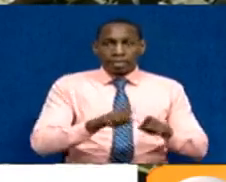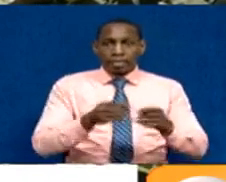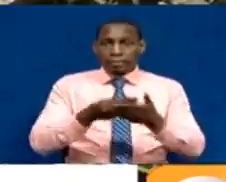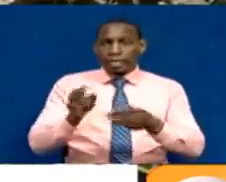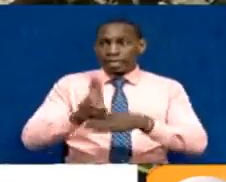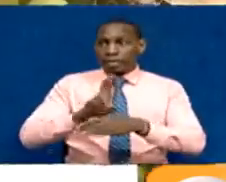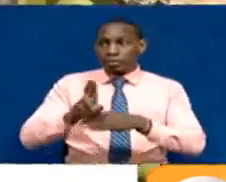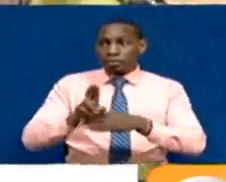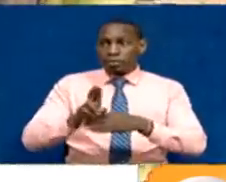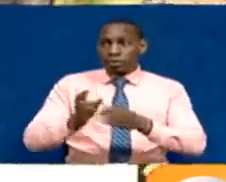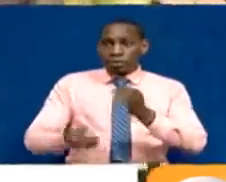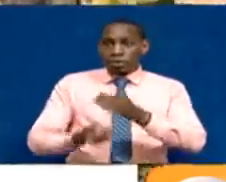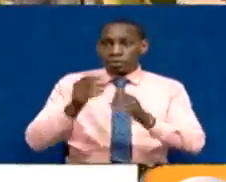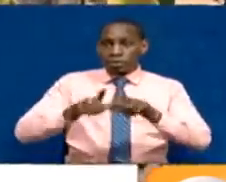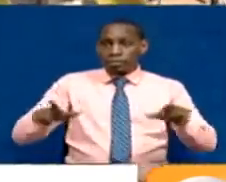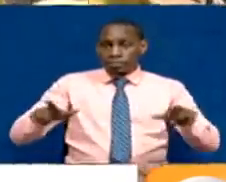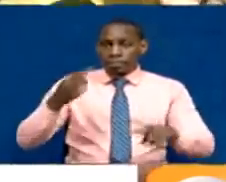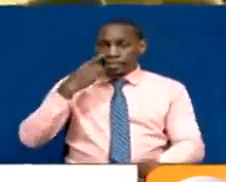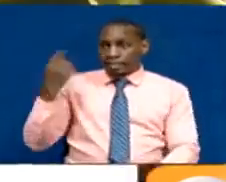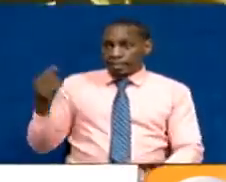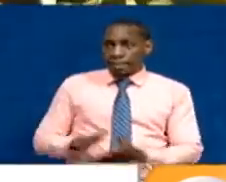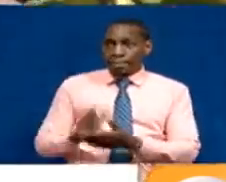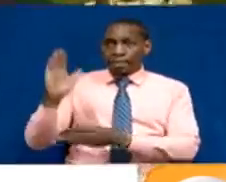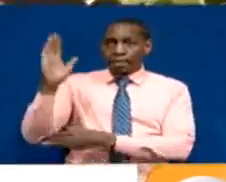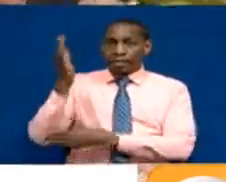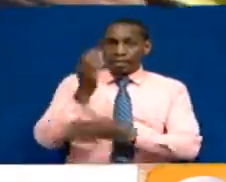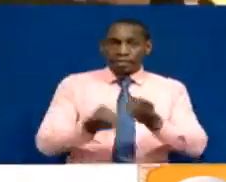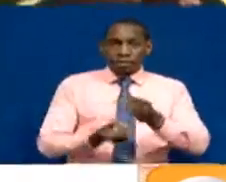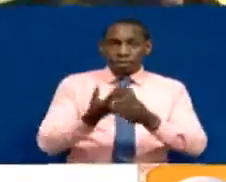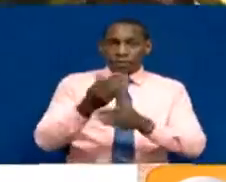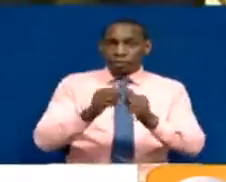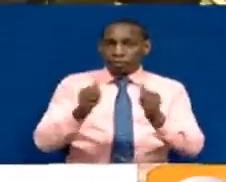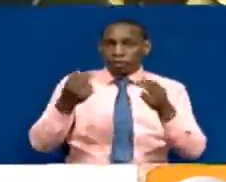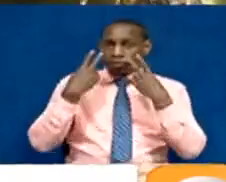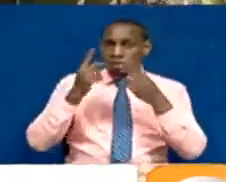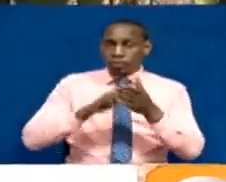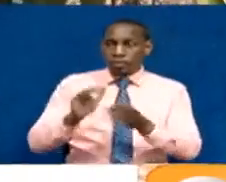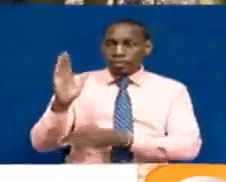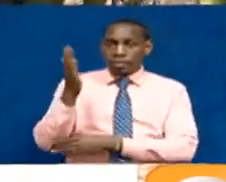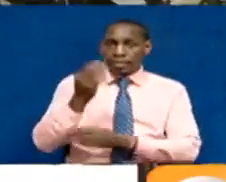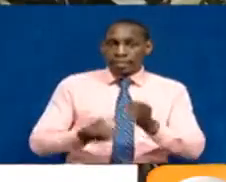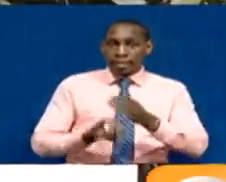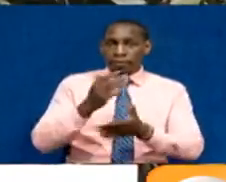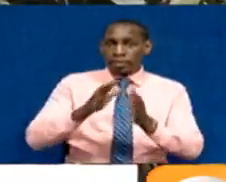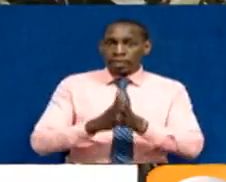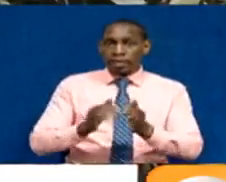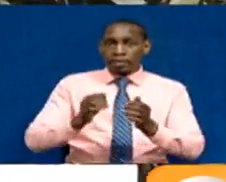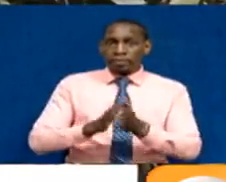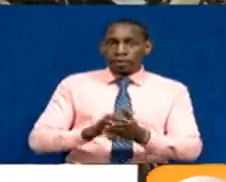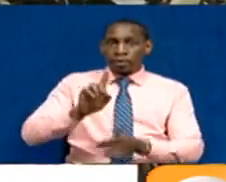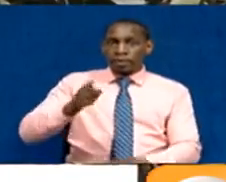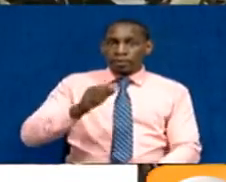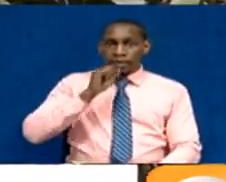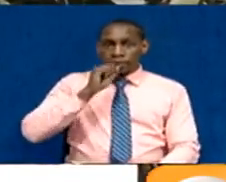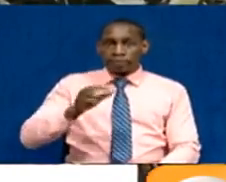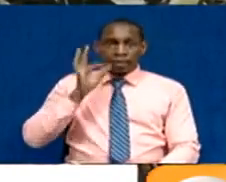money I used it starting this farm. The trees were producing very well. You find that a tree is producing about 1,500